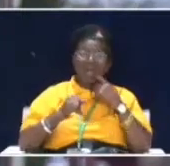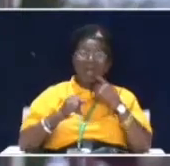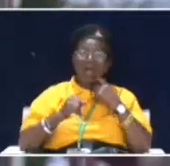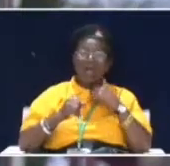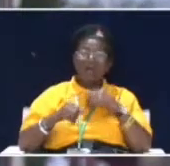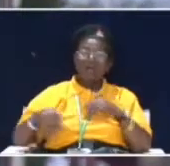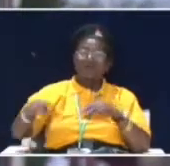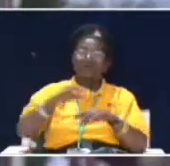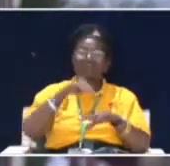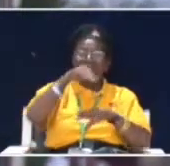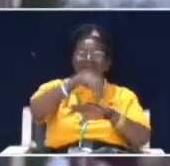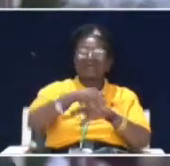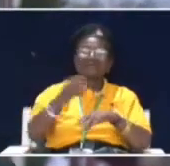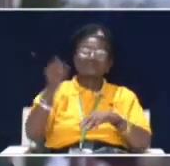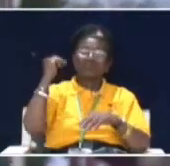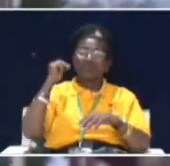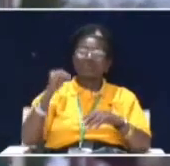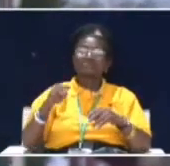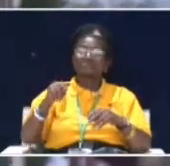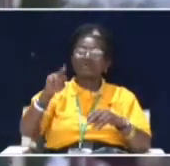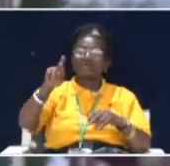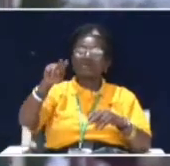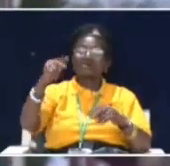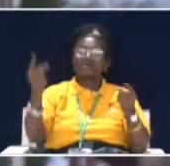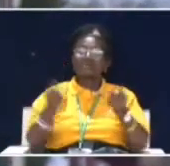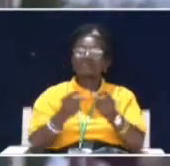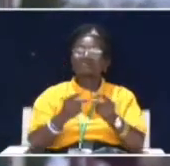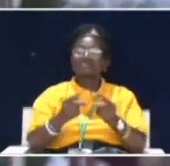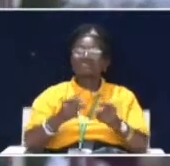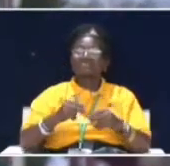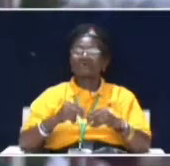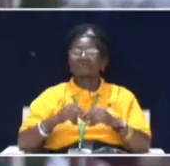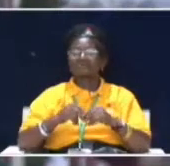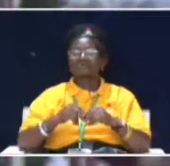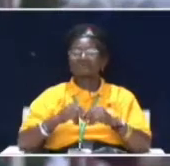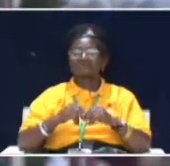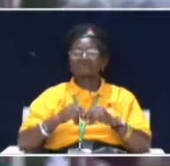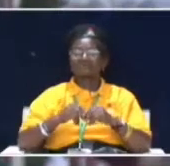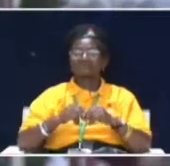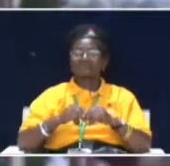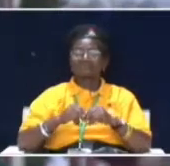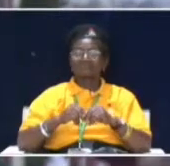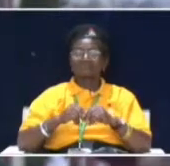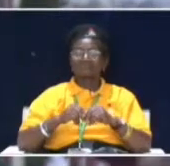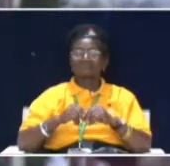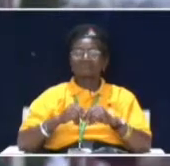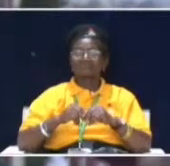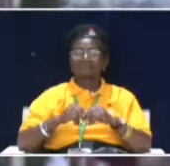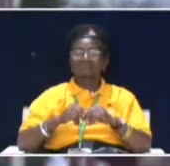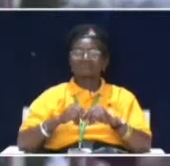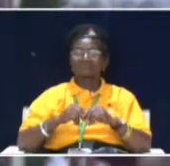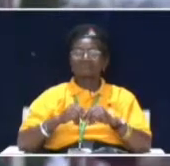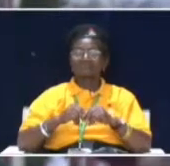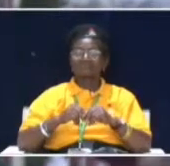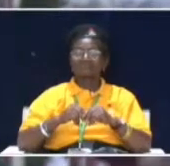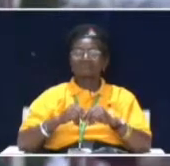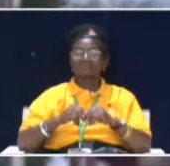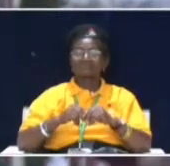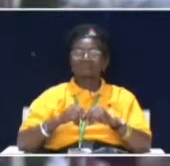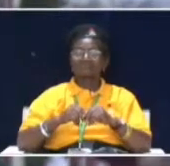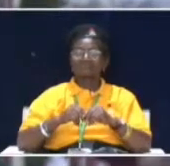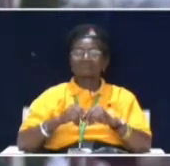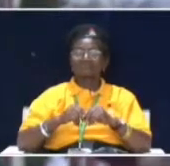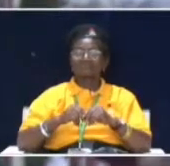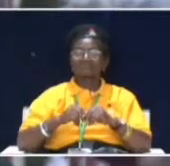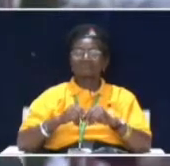overnight was repositioned. Ó sọ fún wa bí a ṣe ṣí Joseph nípò padà ní àṣálẹ́